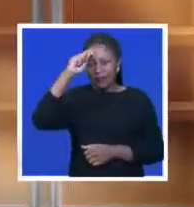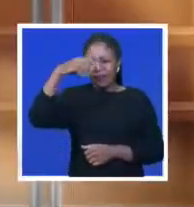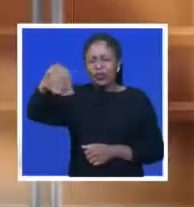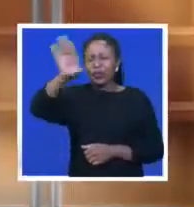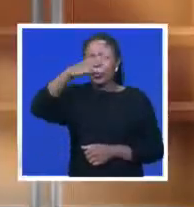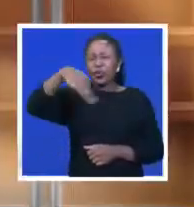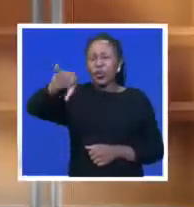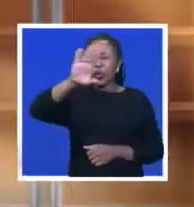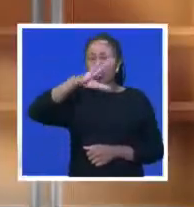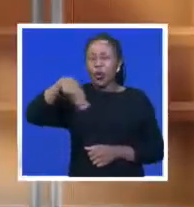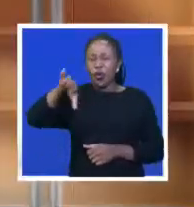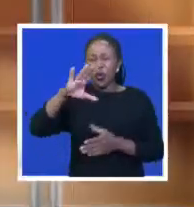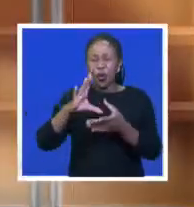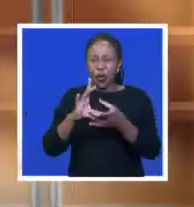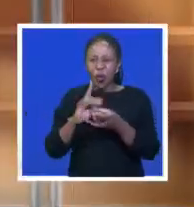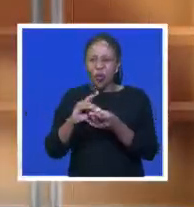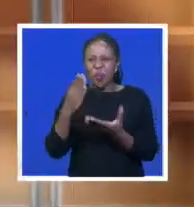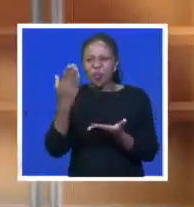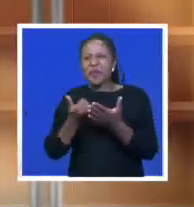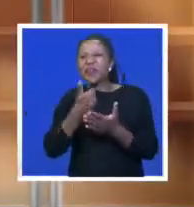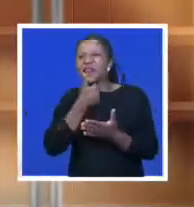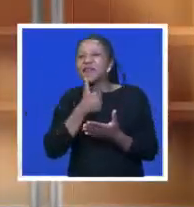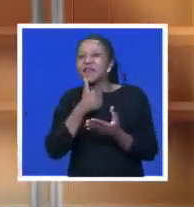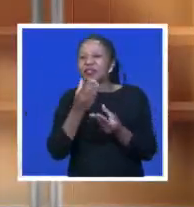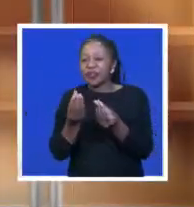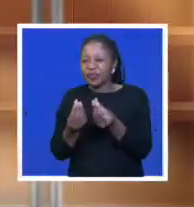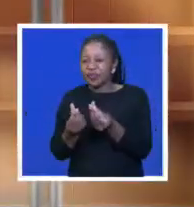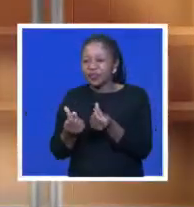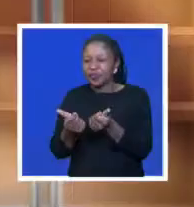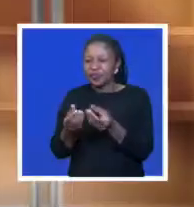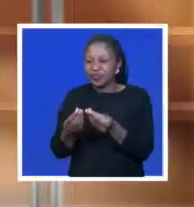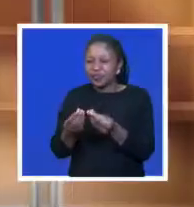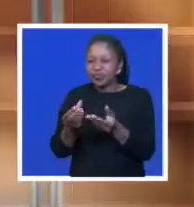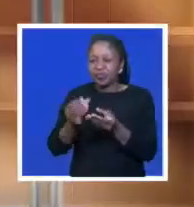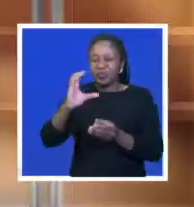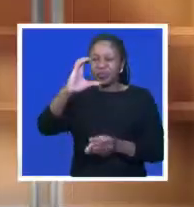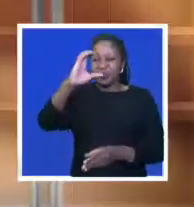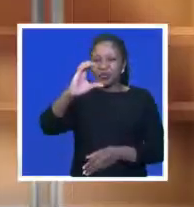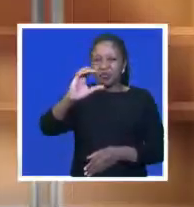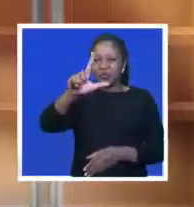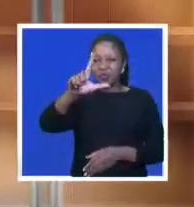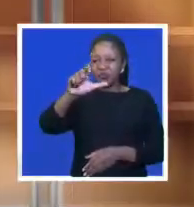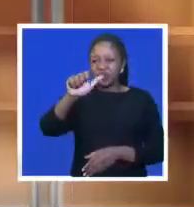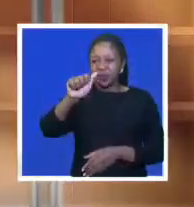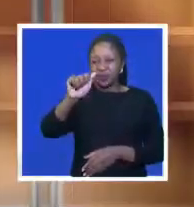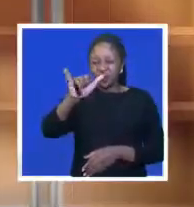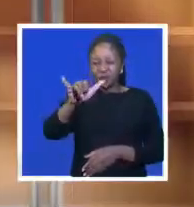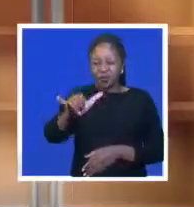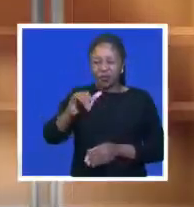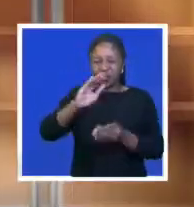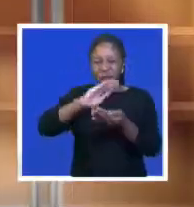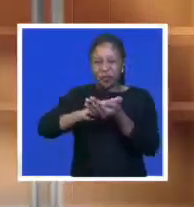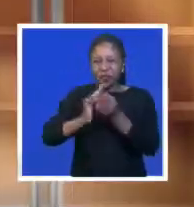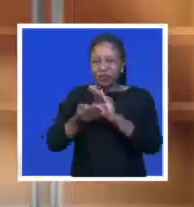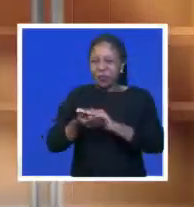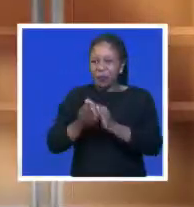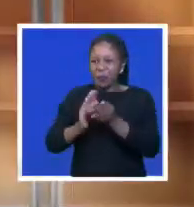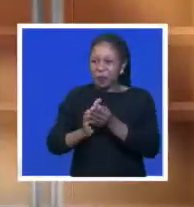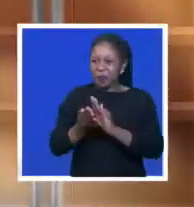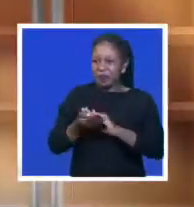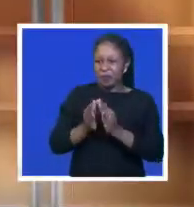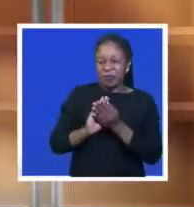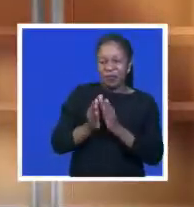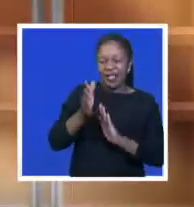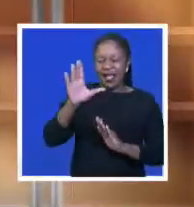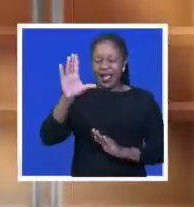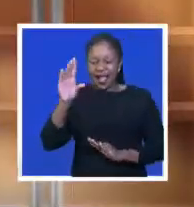to mold something. You might have molded a dolly, or you might have molded an animal, or anything of